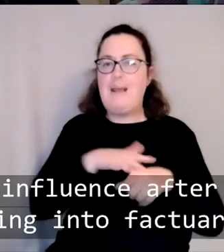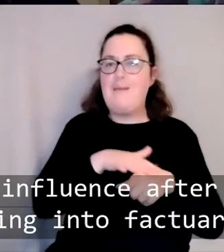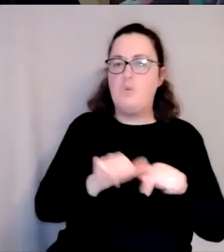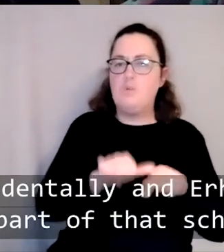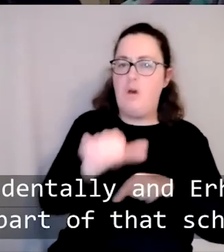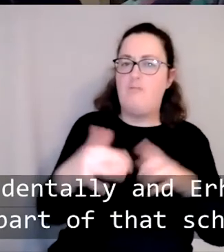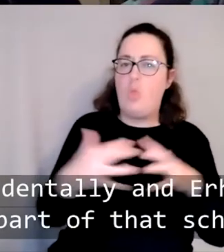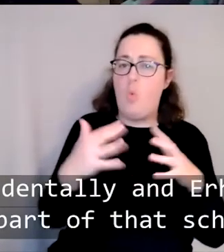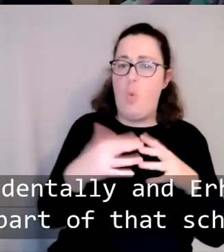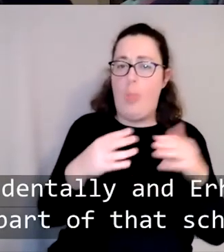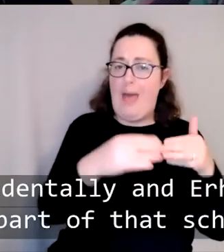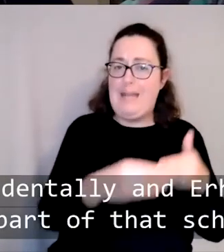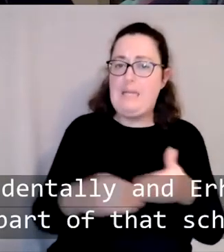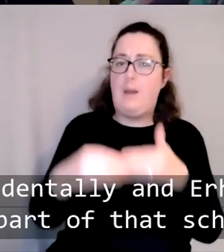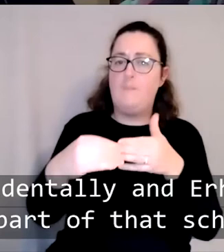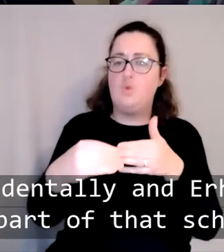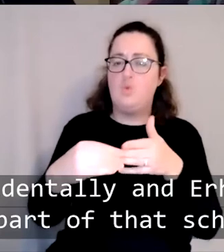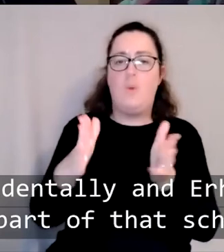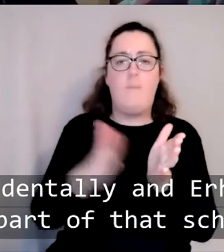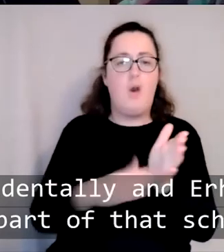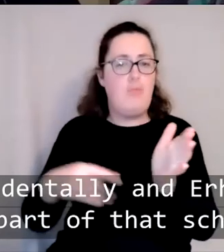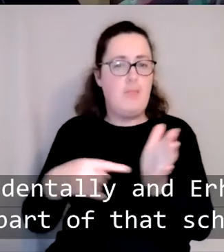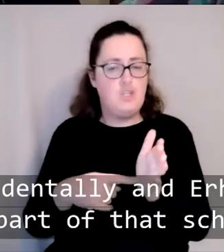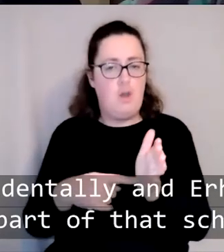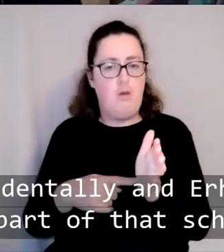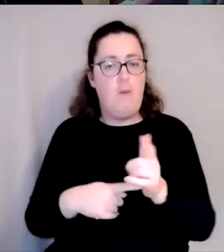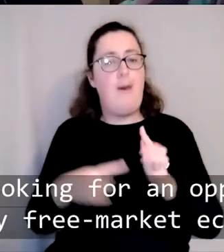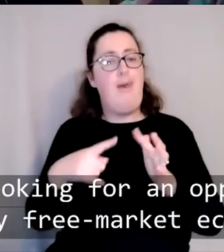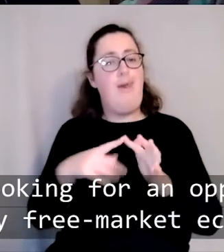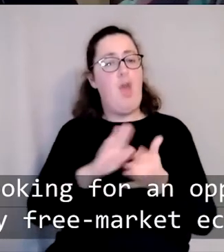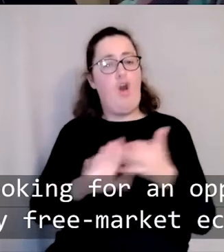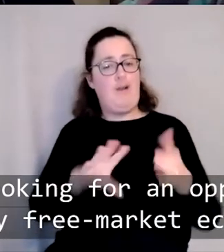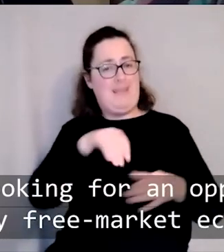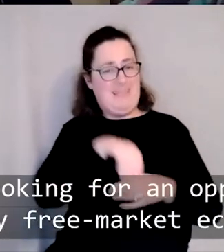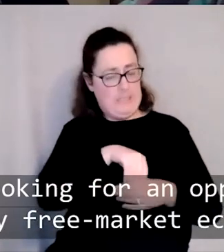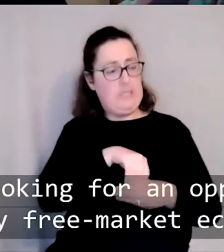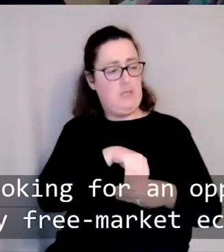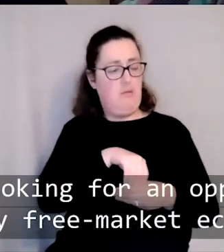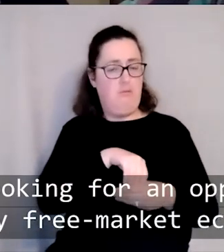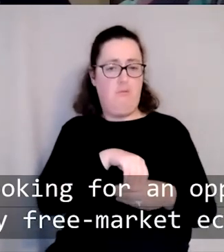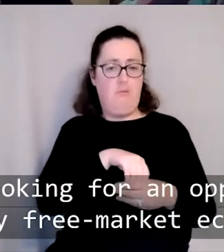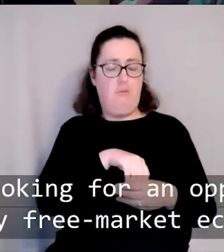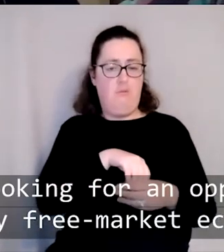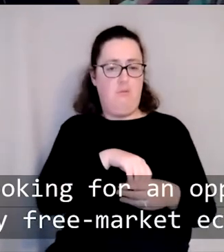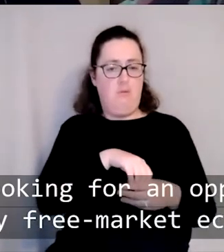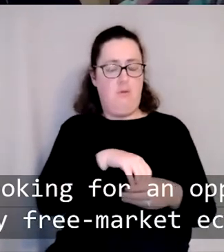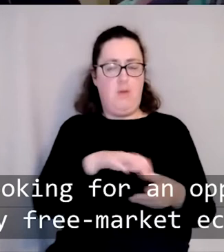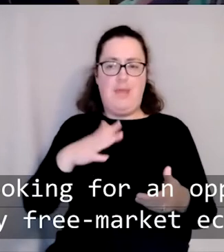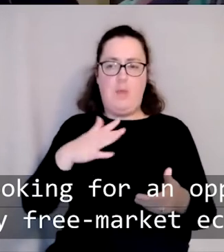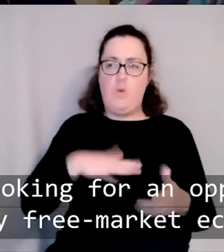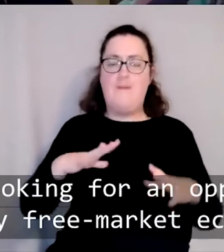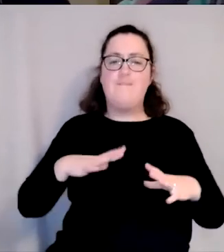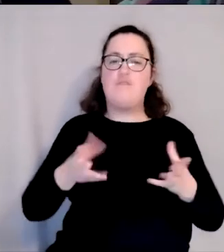into Thatcherism, incidentally. And Earhart was part of that school, and he was looking for an opportunity to apply free